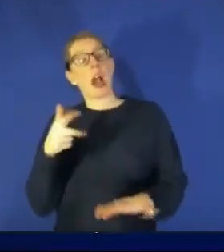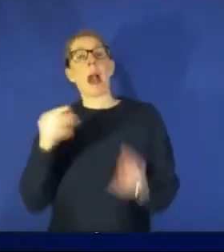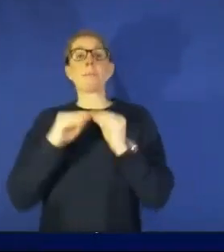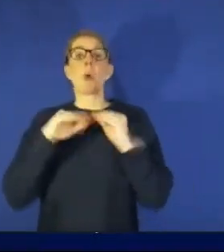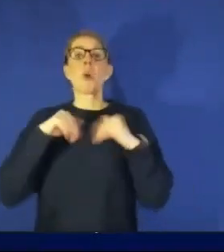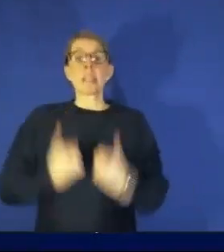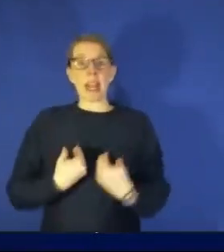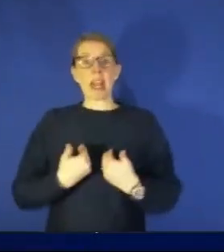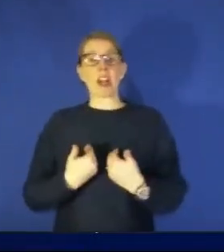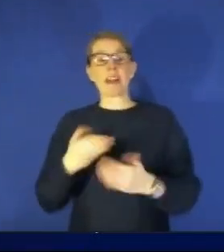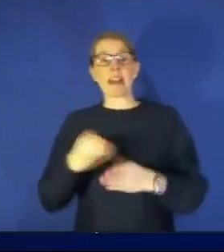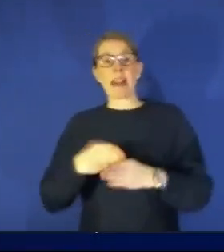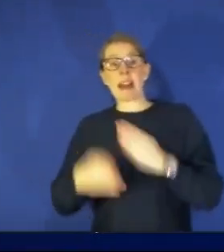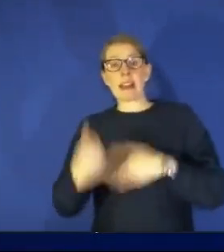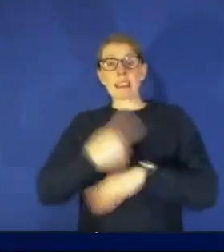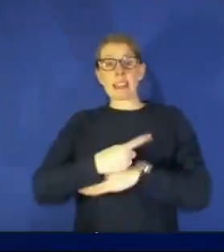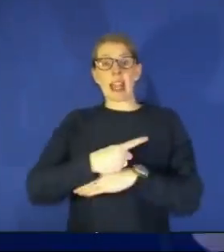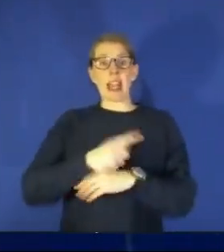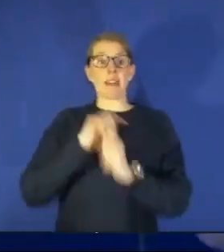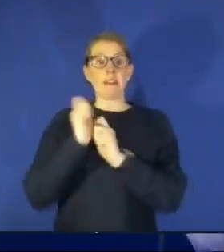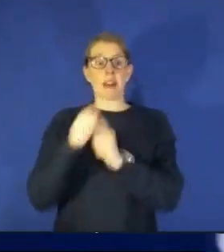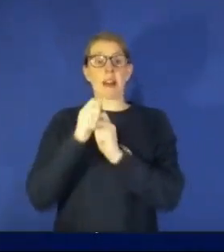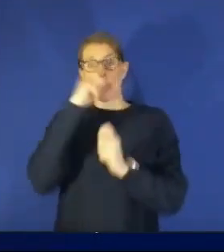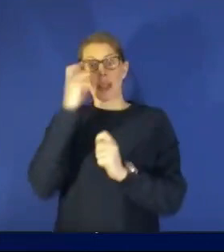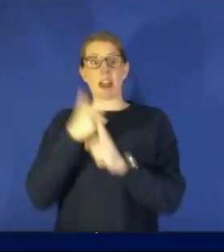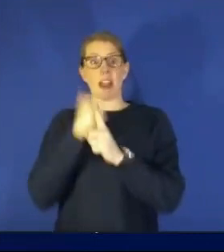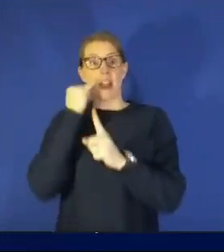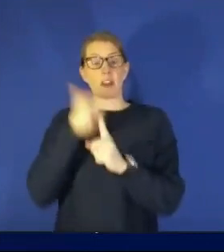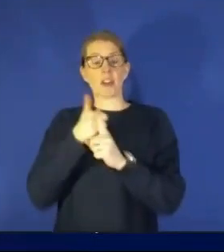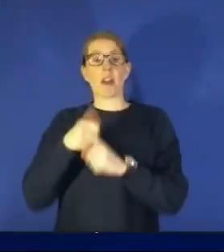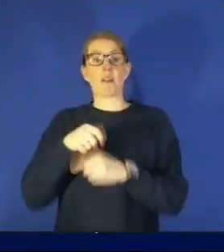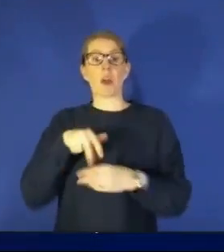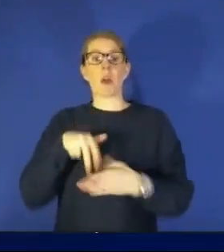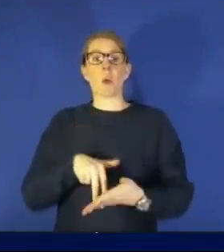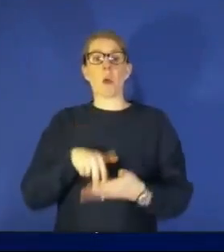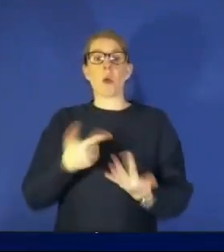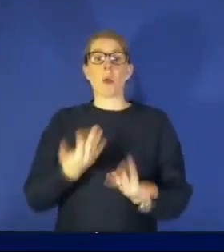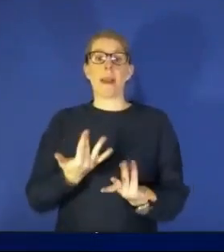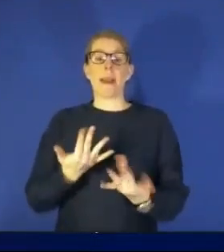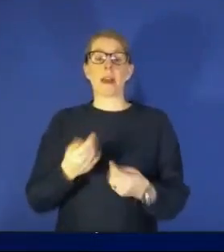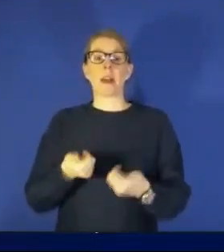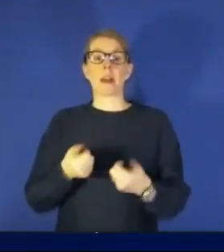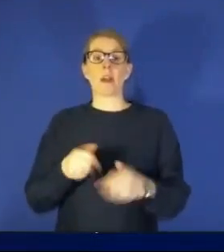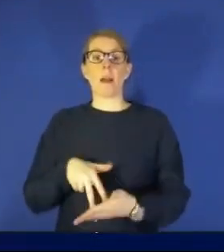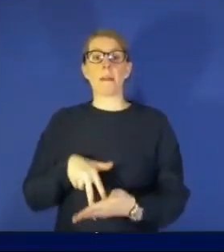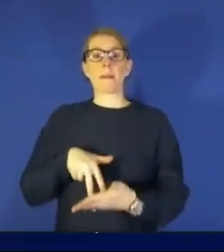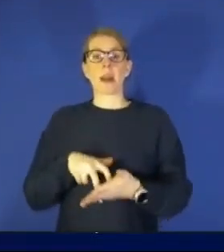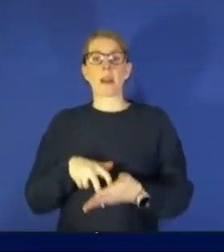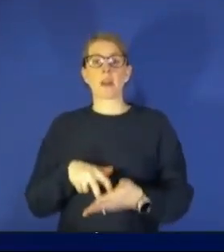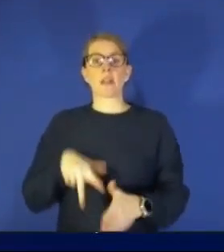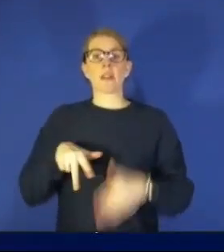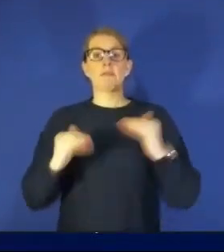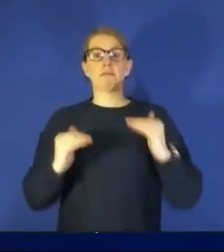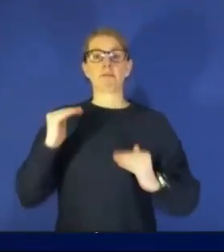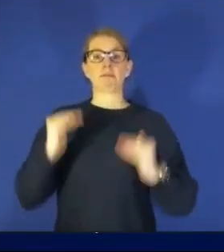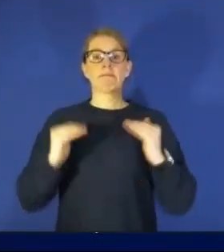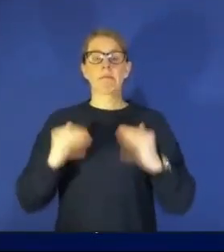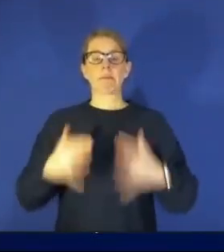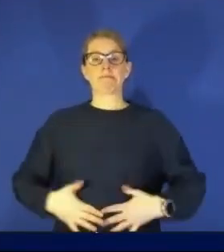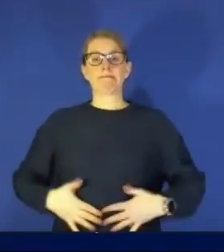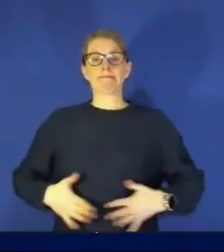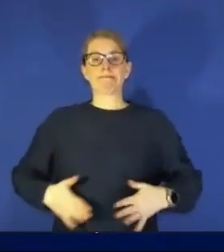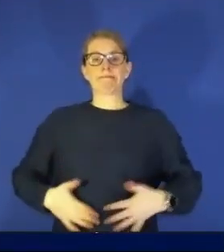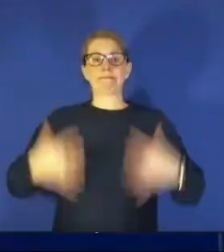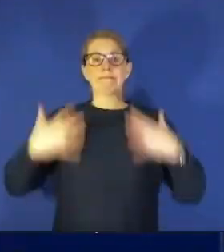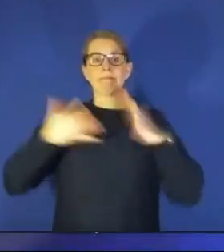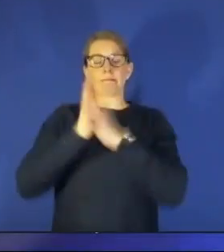day of fly fishing because if you're wading, you go up and down. You're trying to balance on the rocks. It's an incredible core strength and conditioning exercise. And of course, you